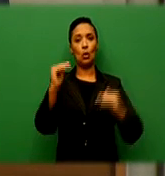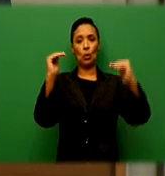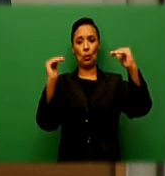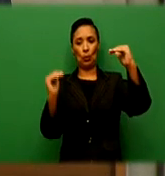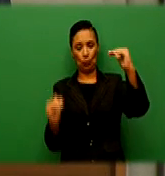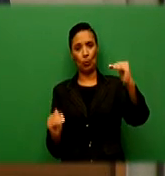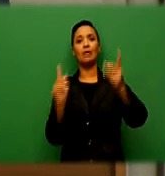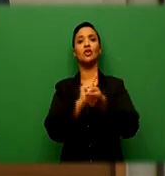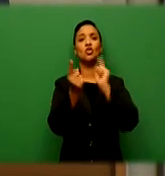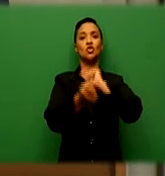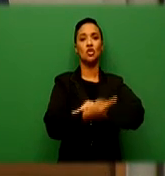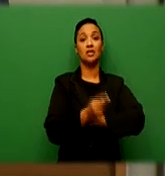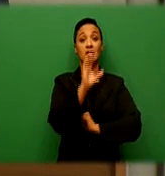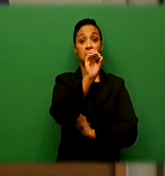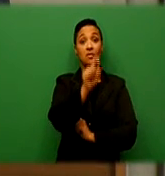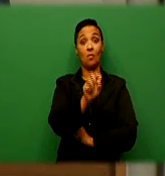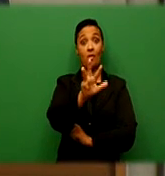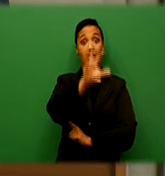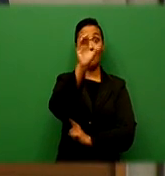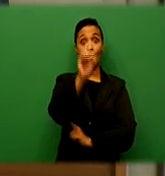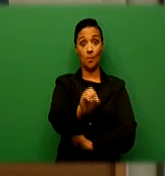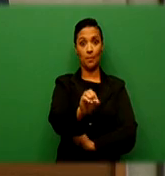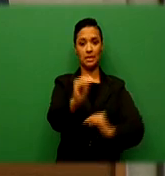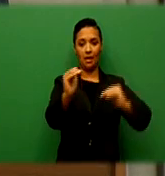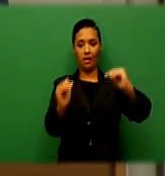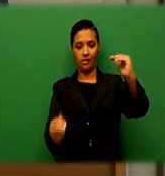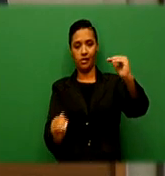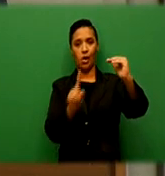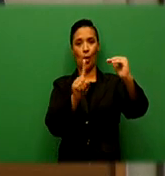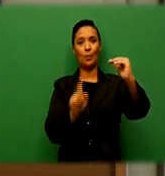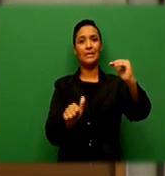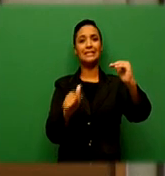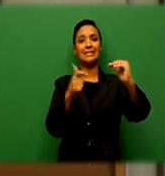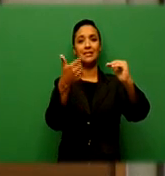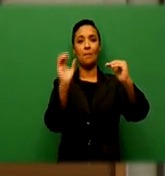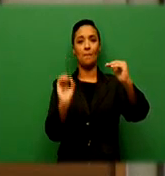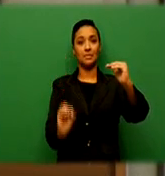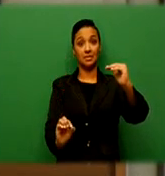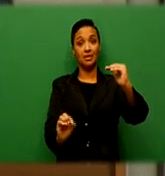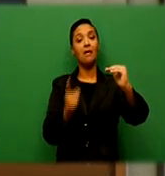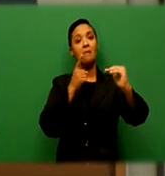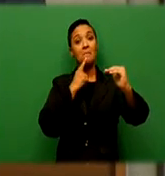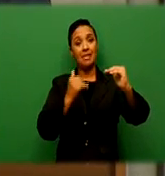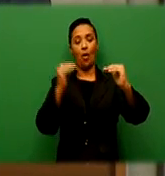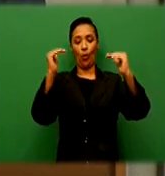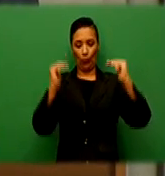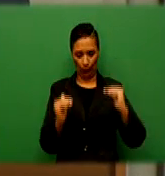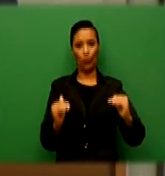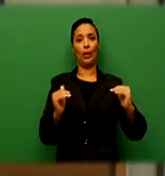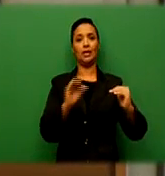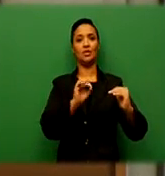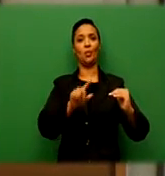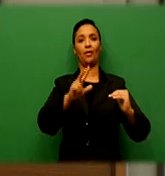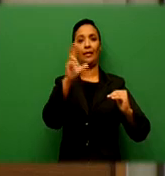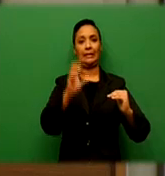down from 0.9% and 1.6% respectively to 0.8%